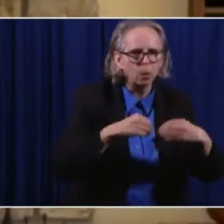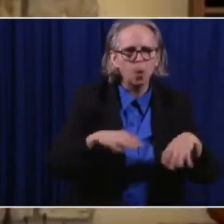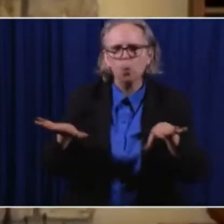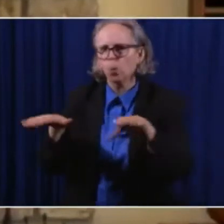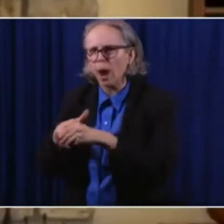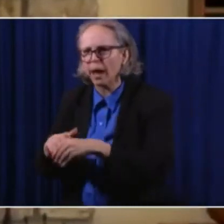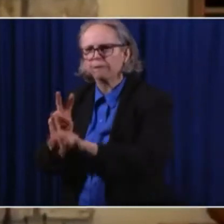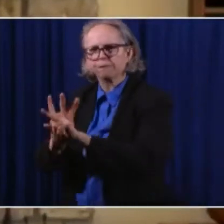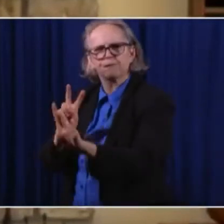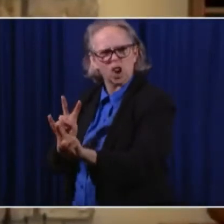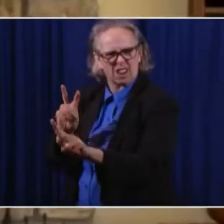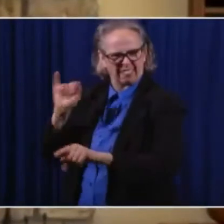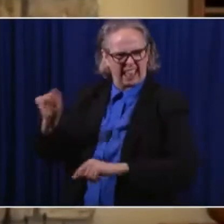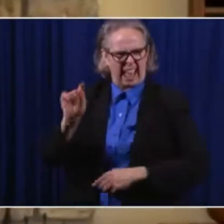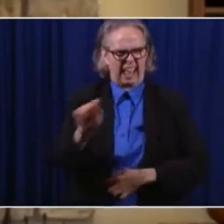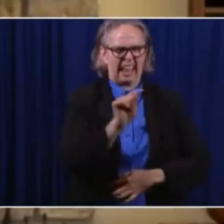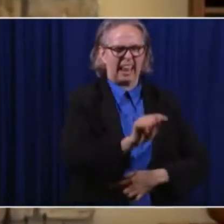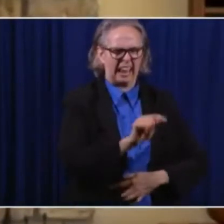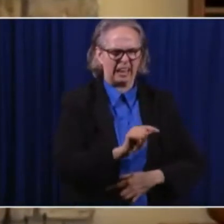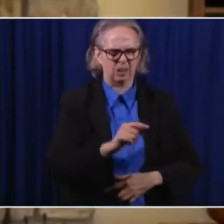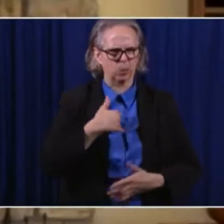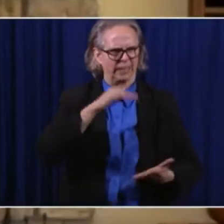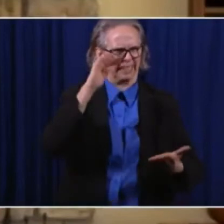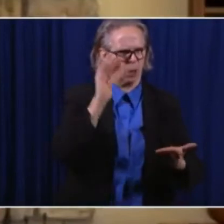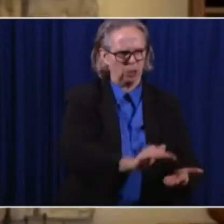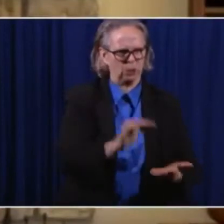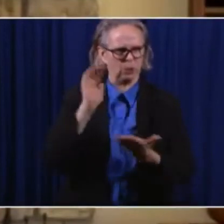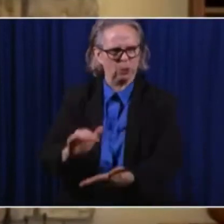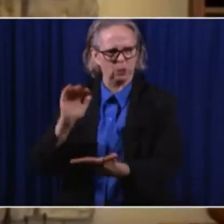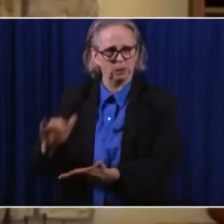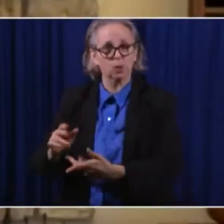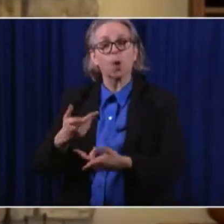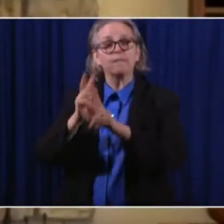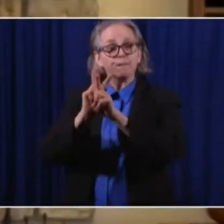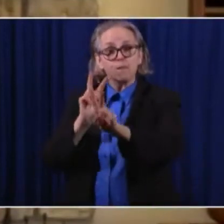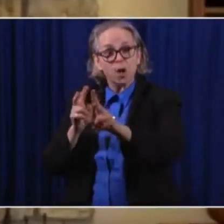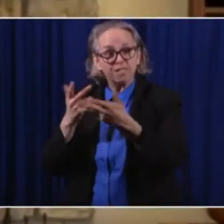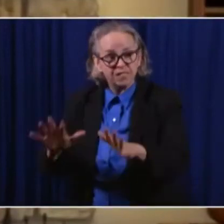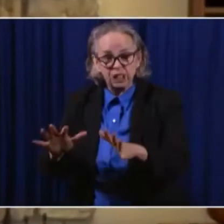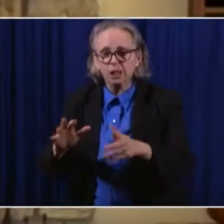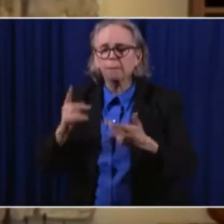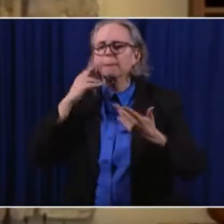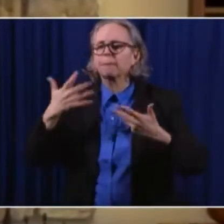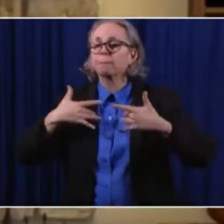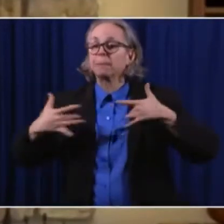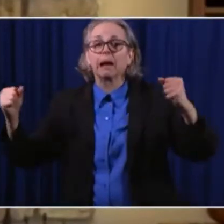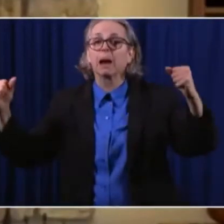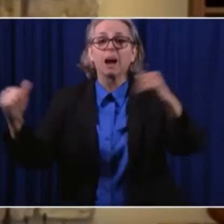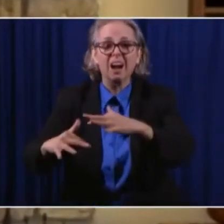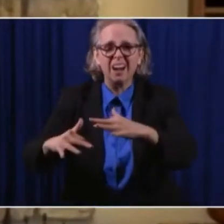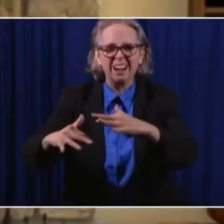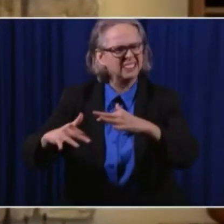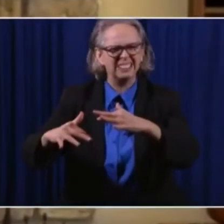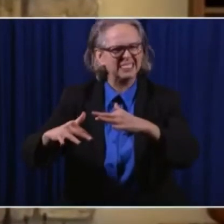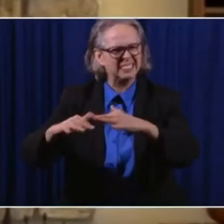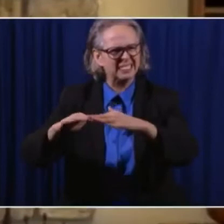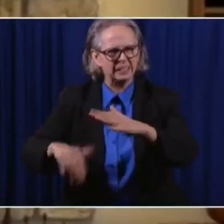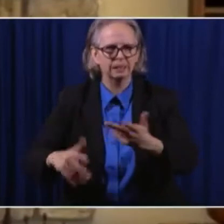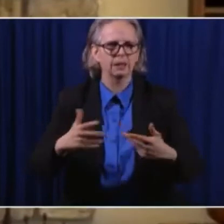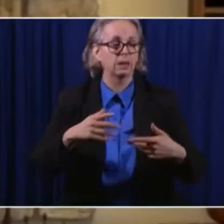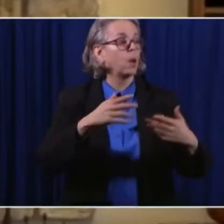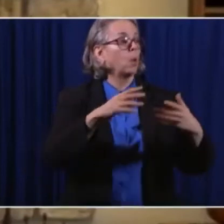gatherings after the funeral, after the wedding, where people naturally want to get together, and that's fine, but they need to wear